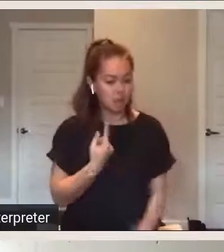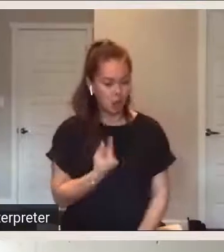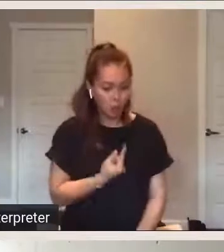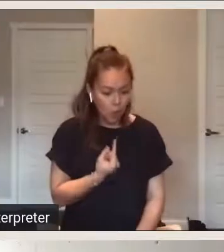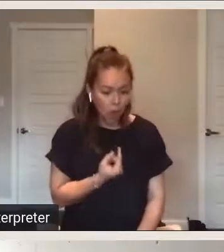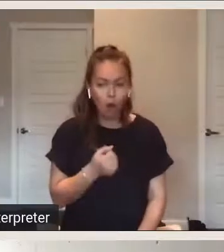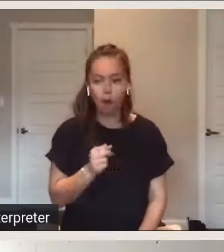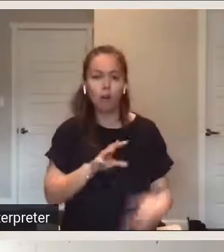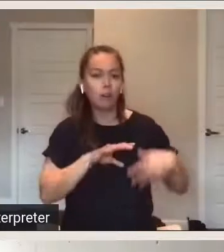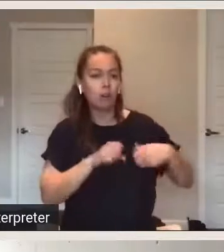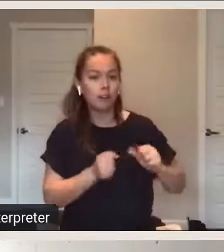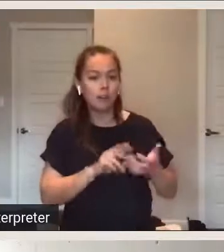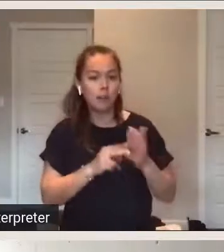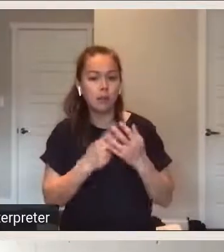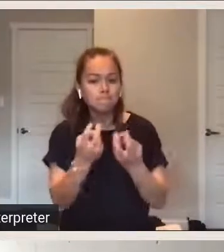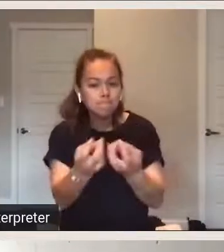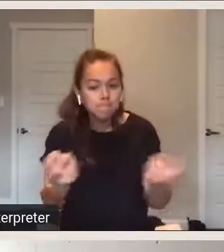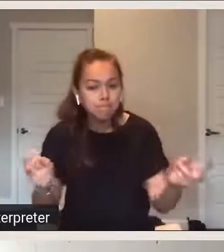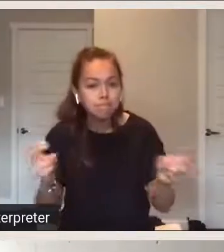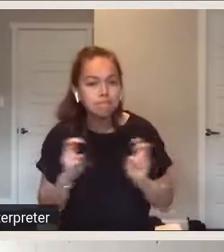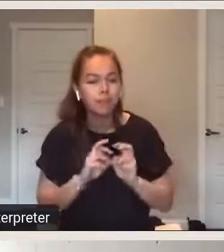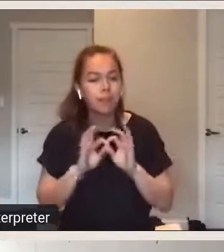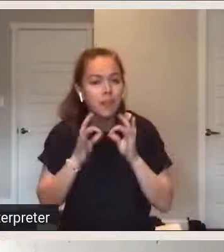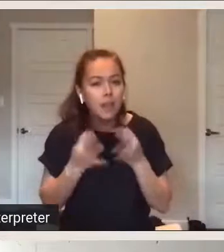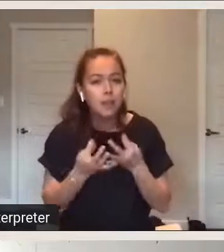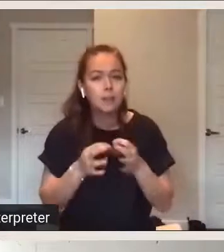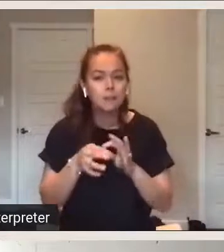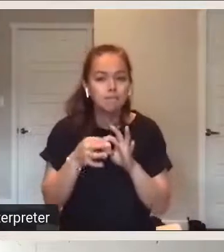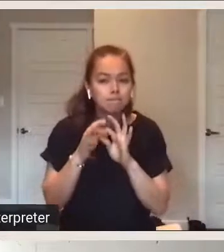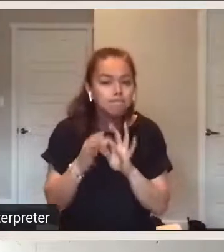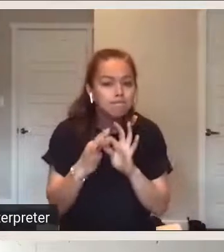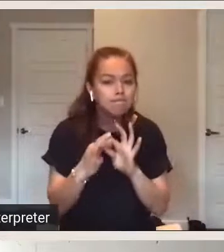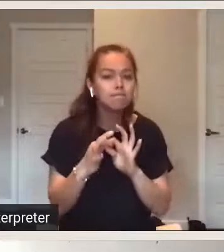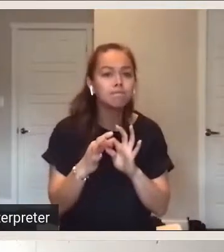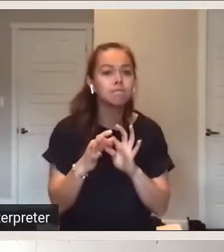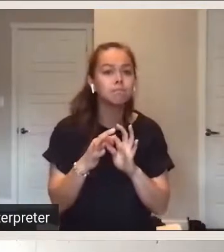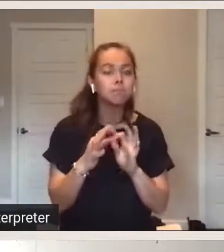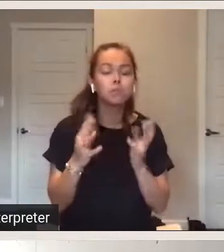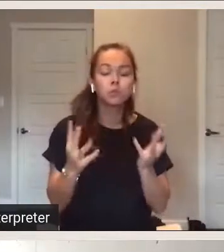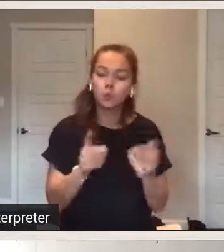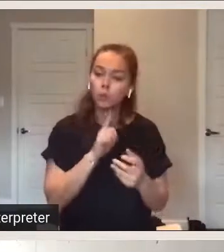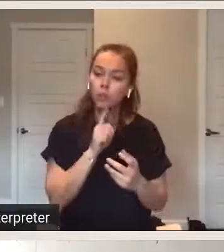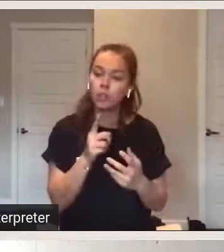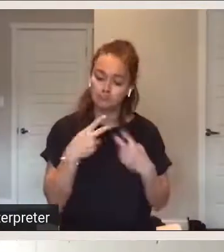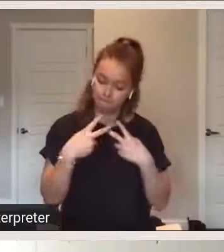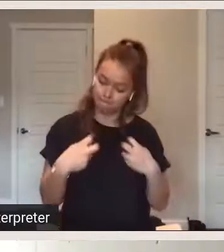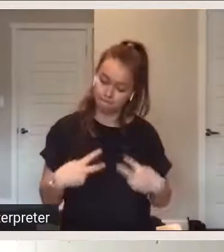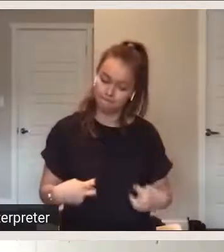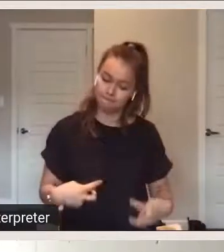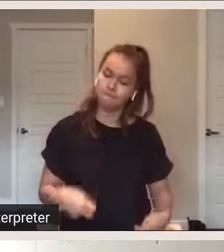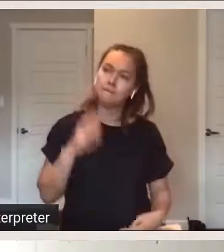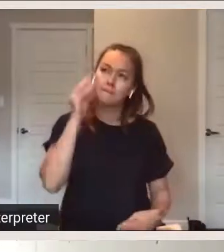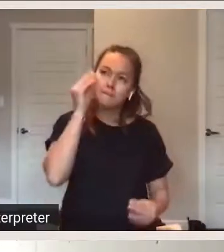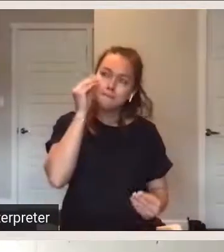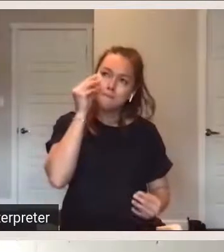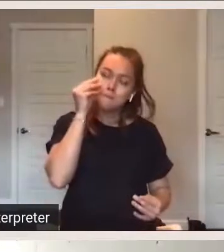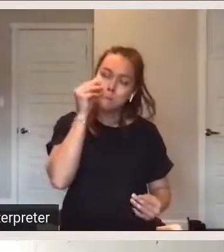cultural kind of connection. So I want to thank you both for really sharing this film, because I think, again,